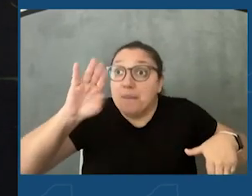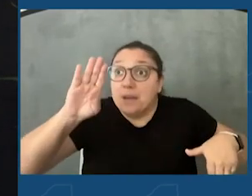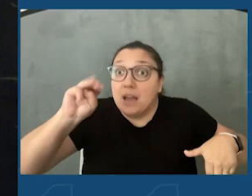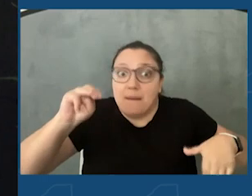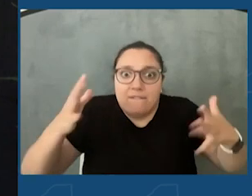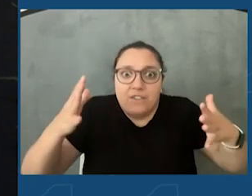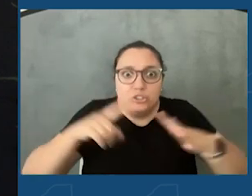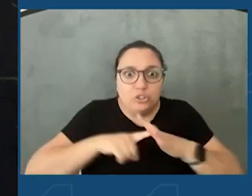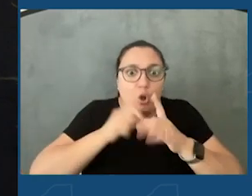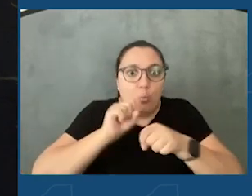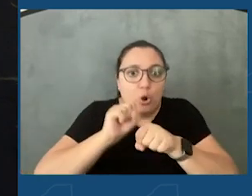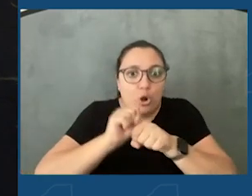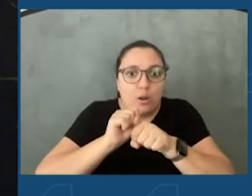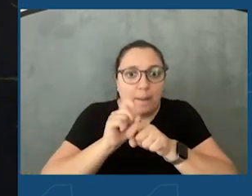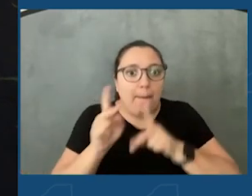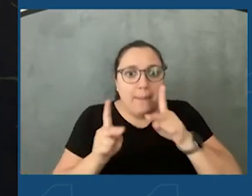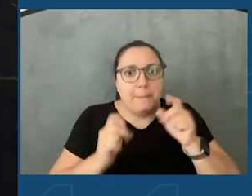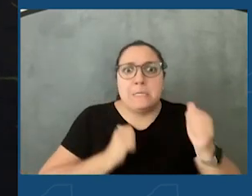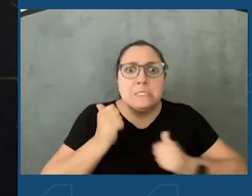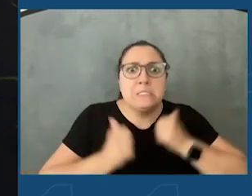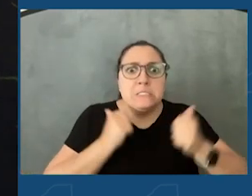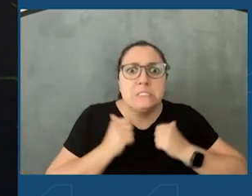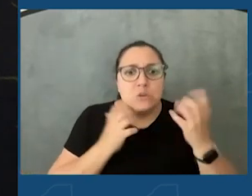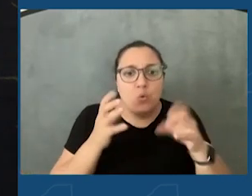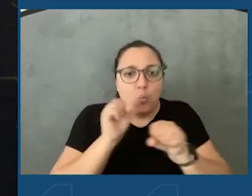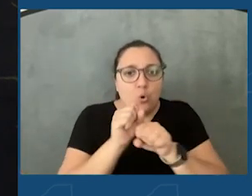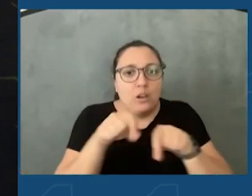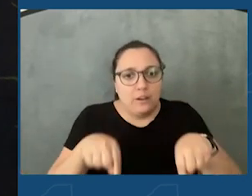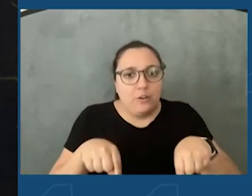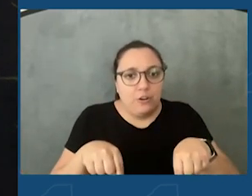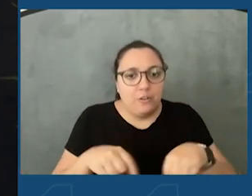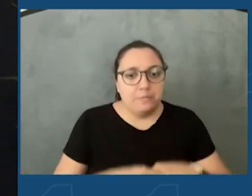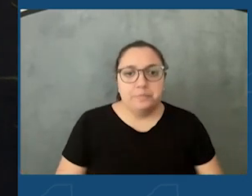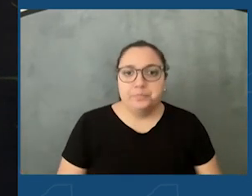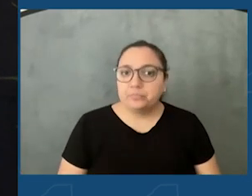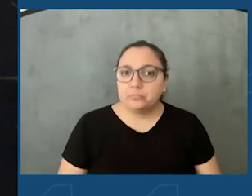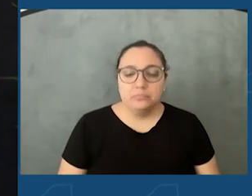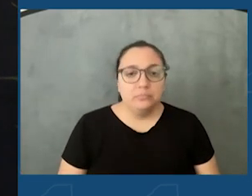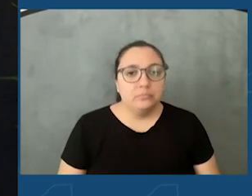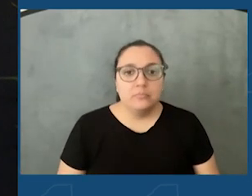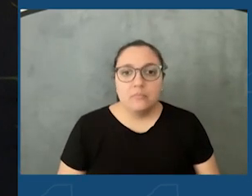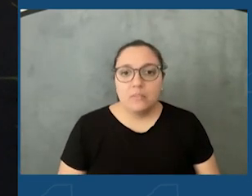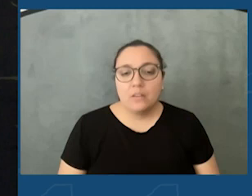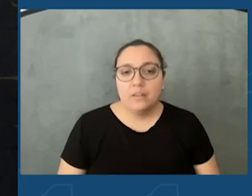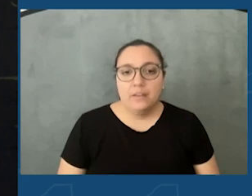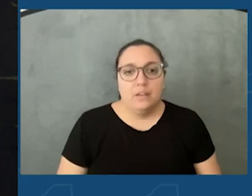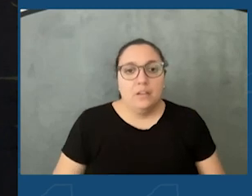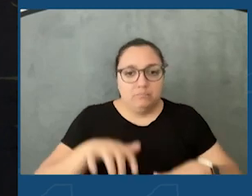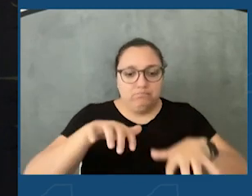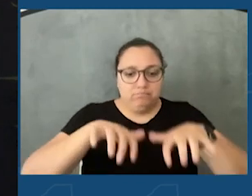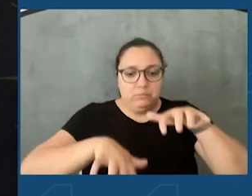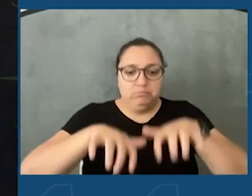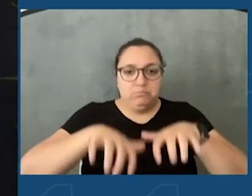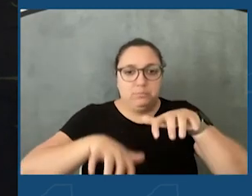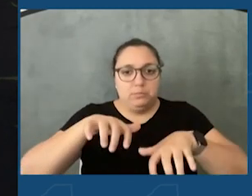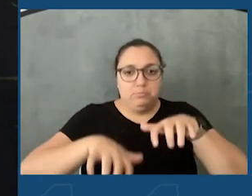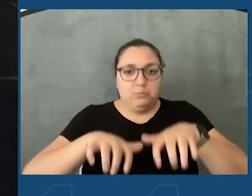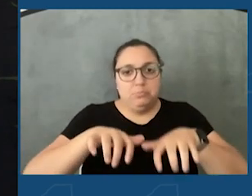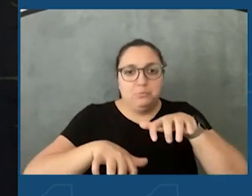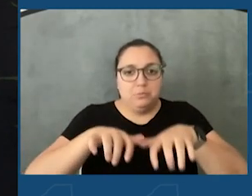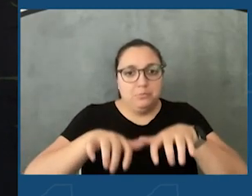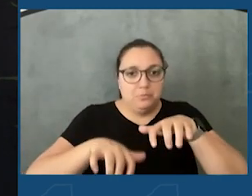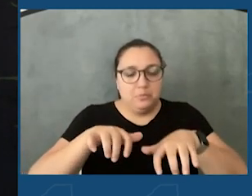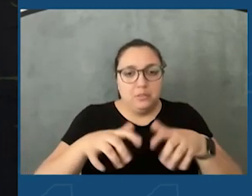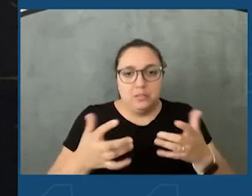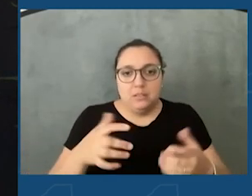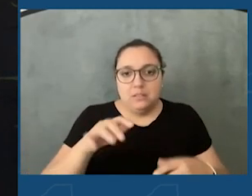work because people were so anxious to work here. They perfected the first executive typewriter, who didn't have an IBM typewriter.